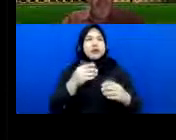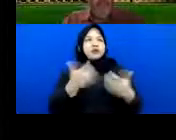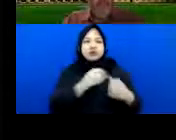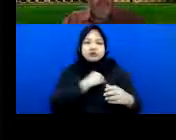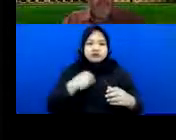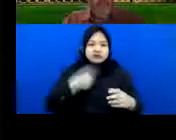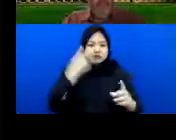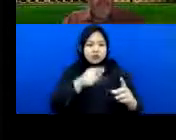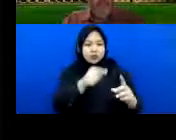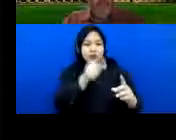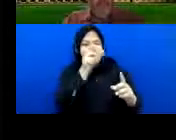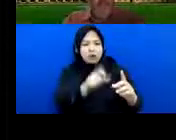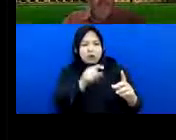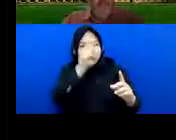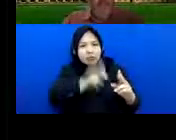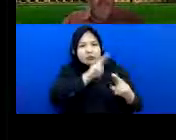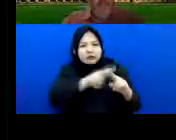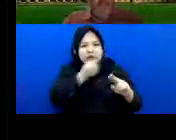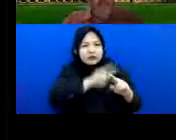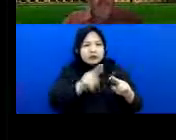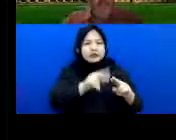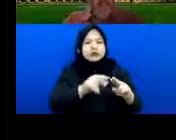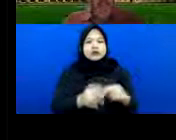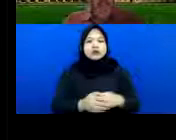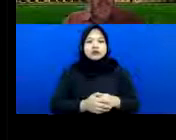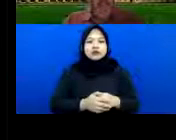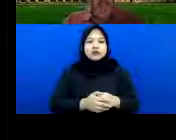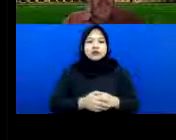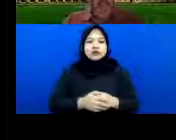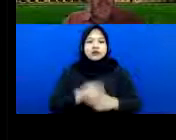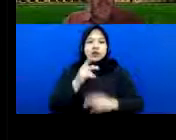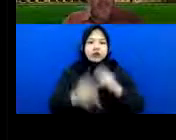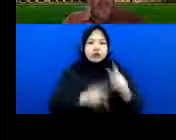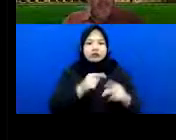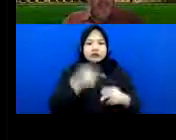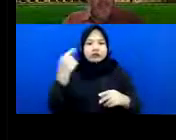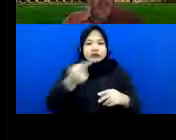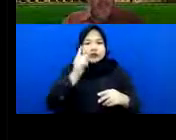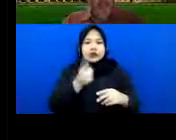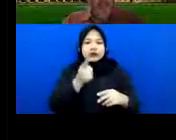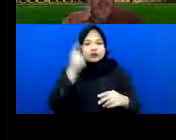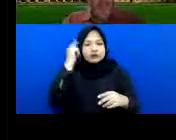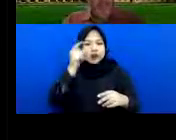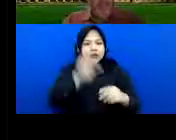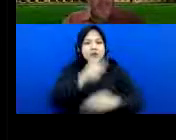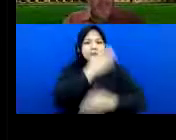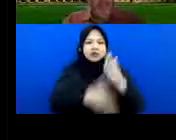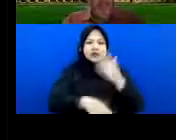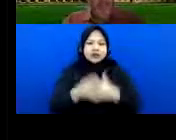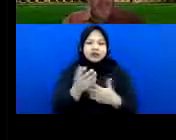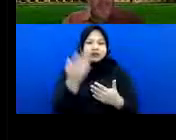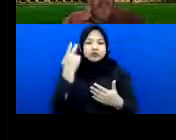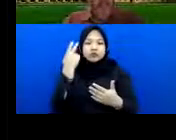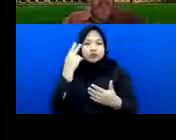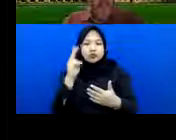health that needs to be treated, and it often simulates the opinion that people with disability are considered inferior